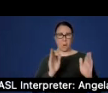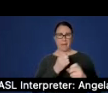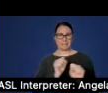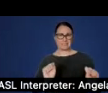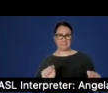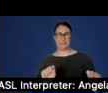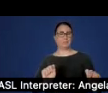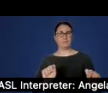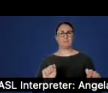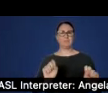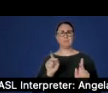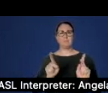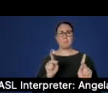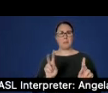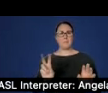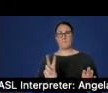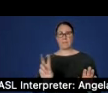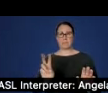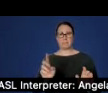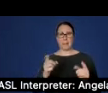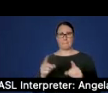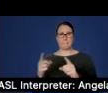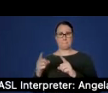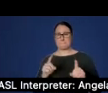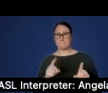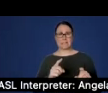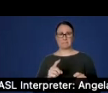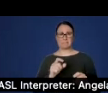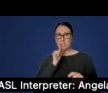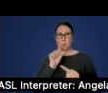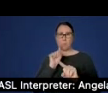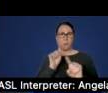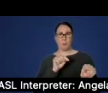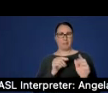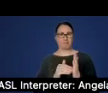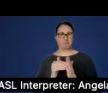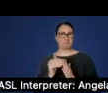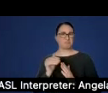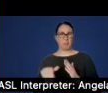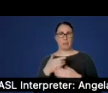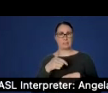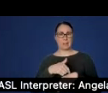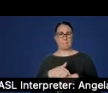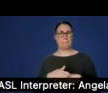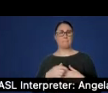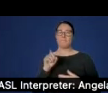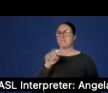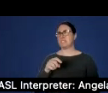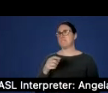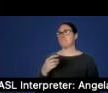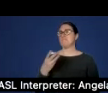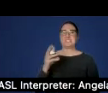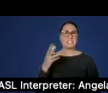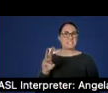being victimized all over that don't get reported. This place would need about 60 patrol officers and about 20